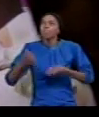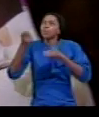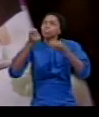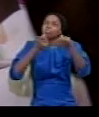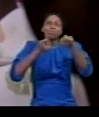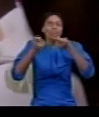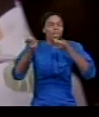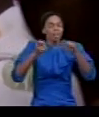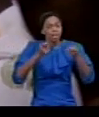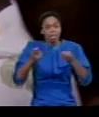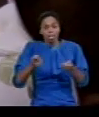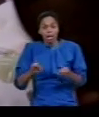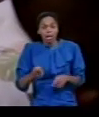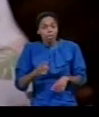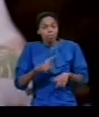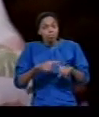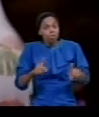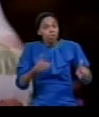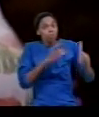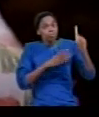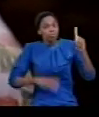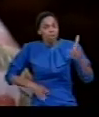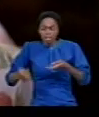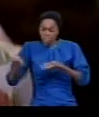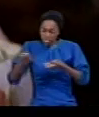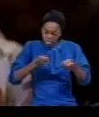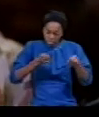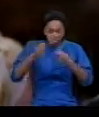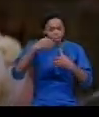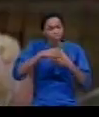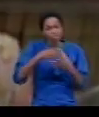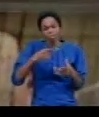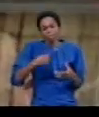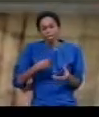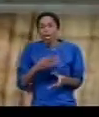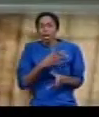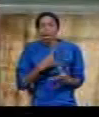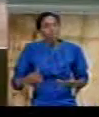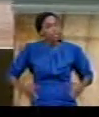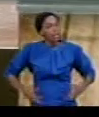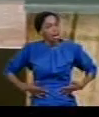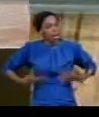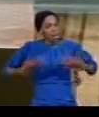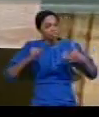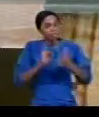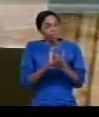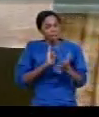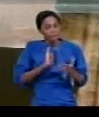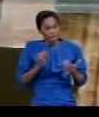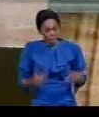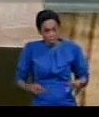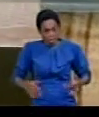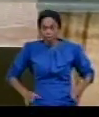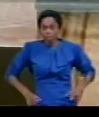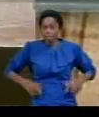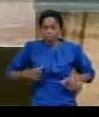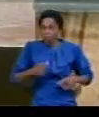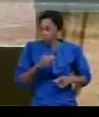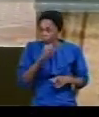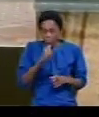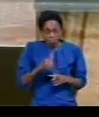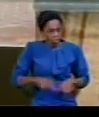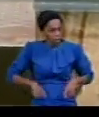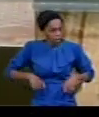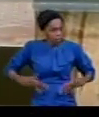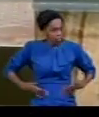says, but Christ liveth in me, and the life which I now live, not the life of the